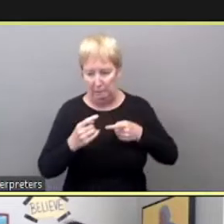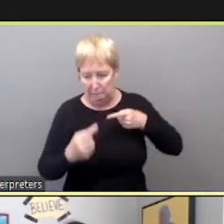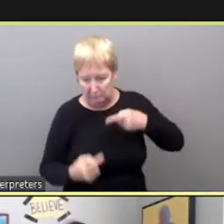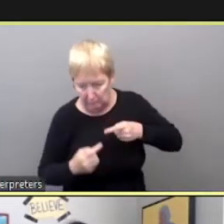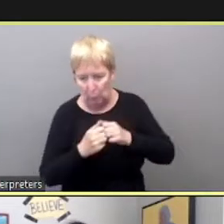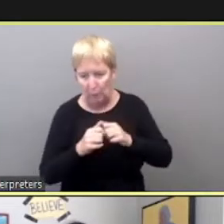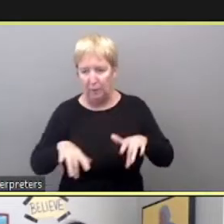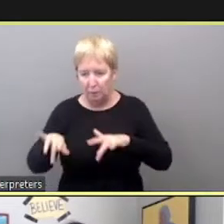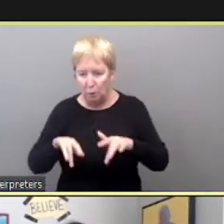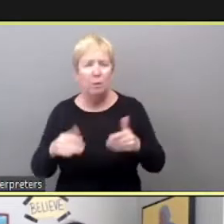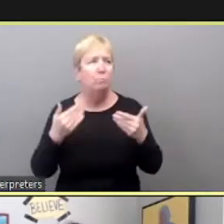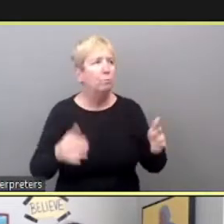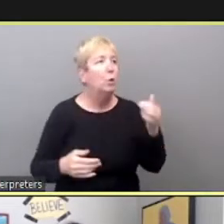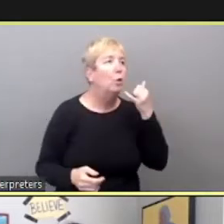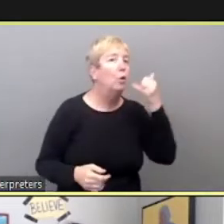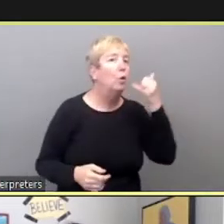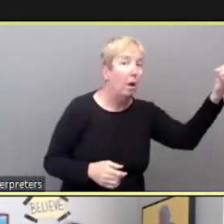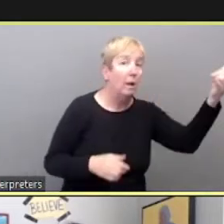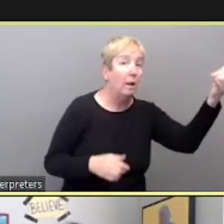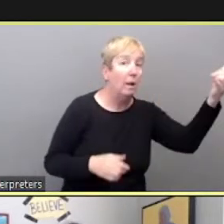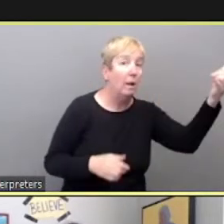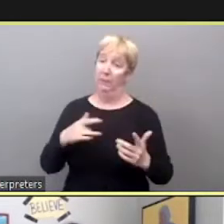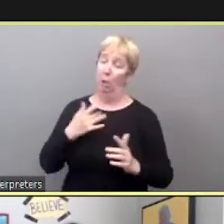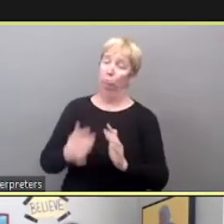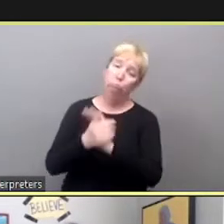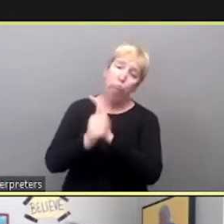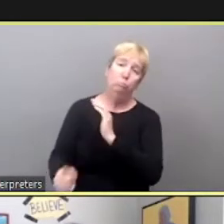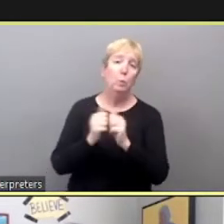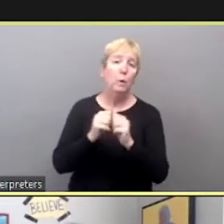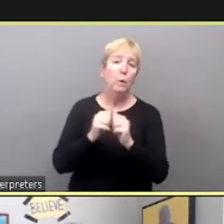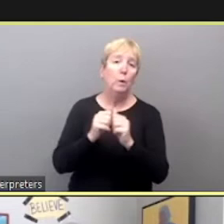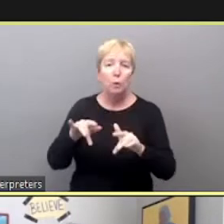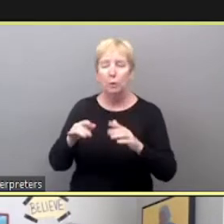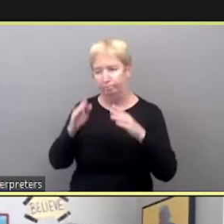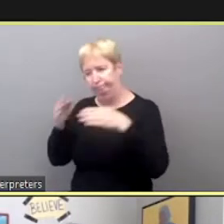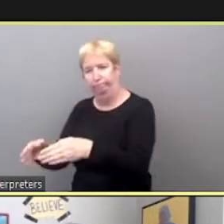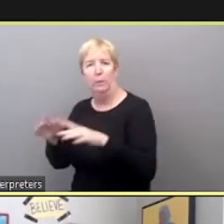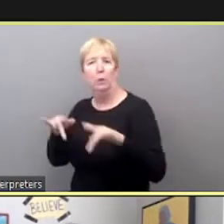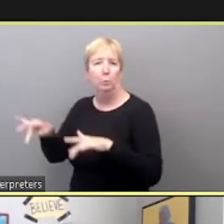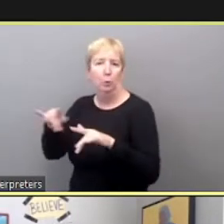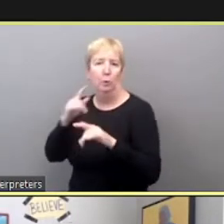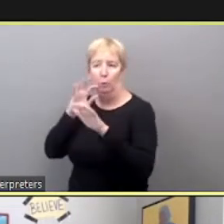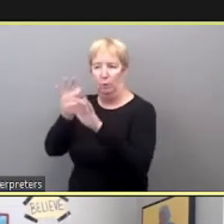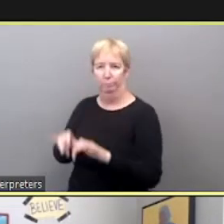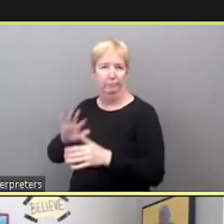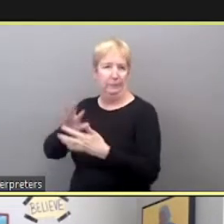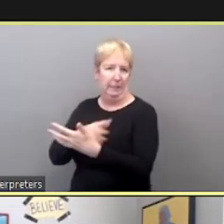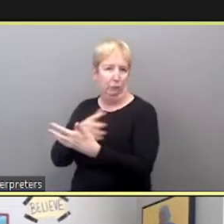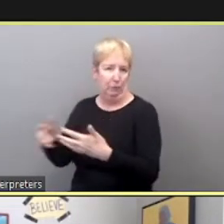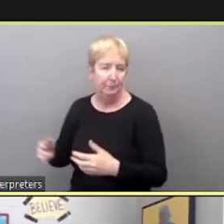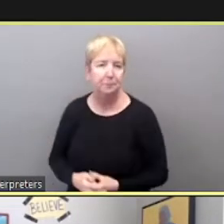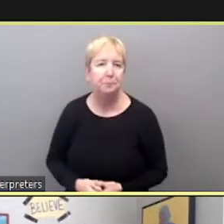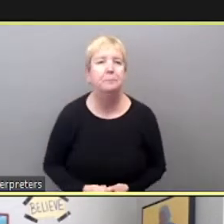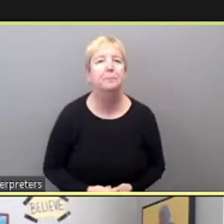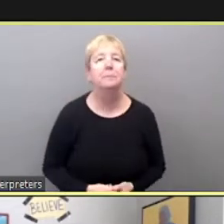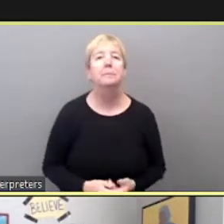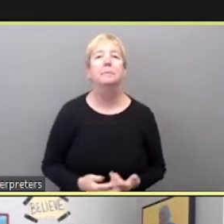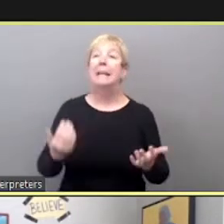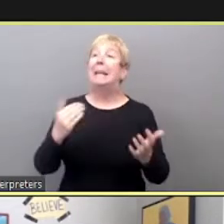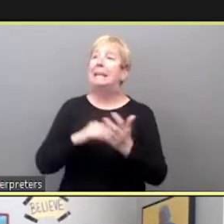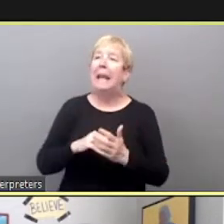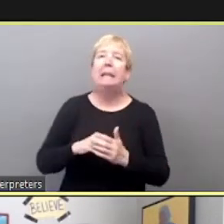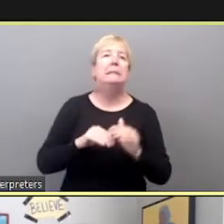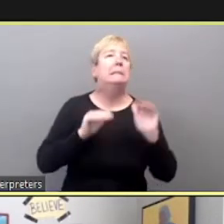our call center. Next slide. And then once again, a plea to all providers